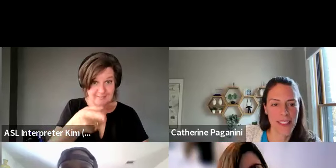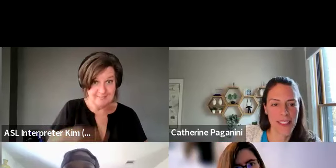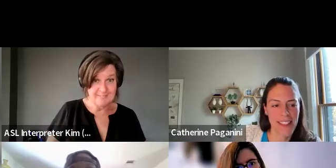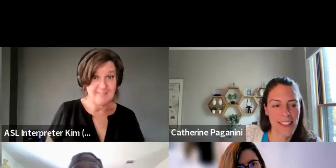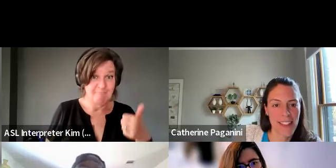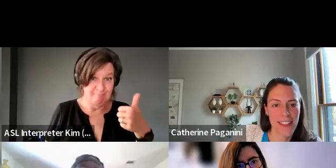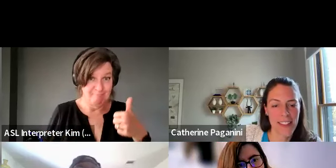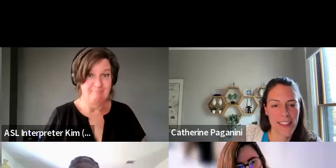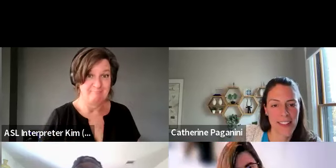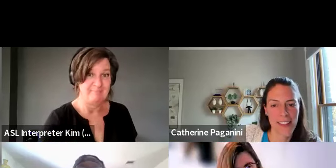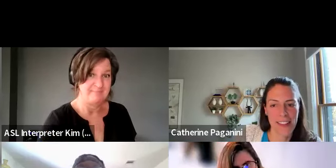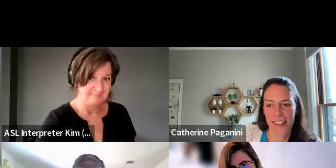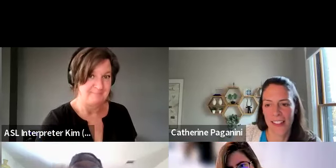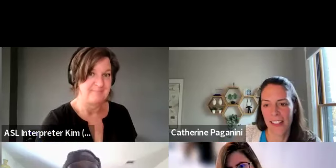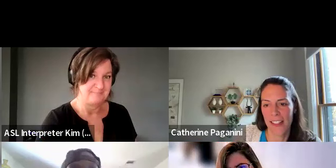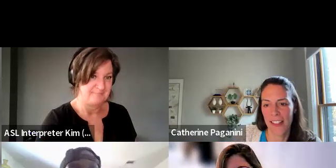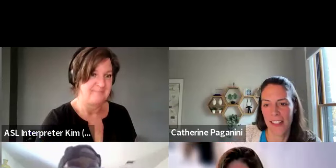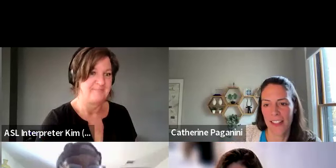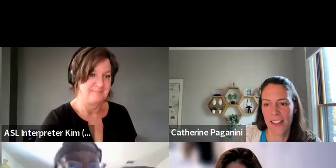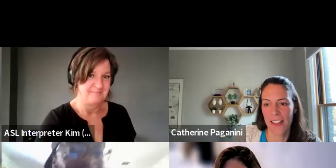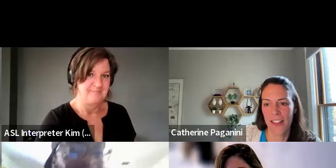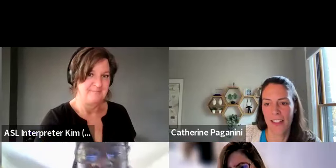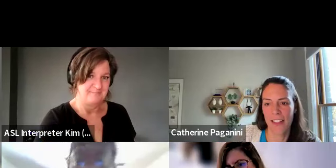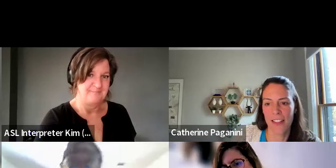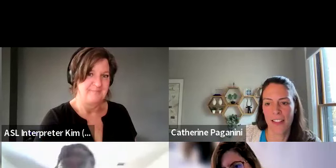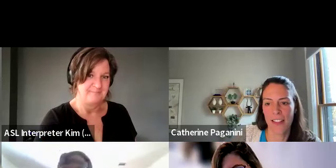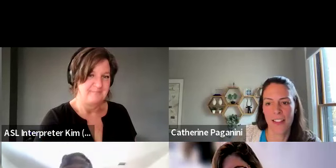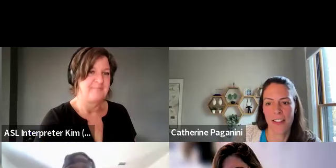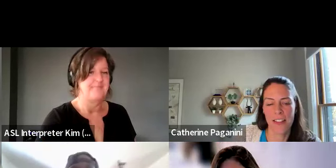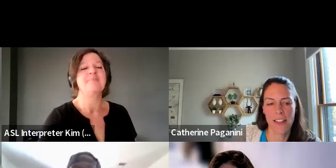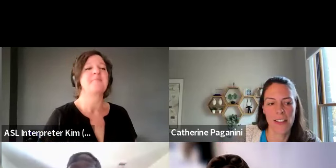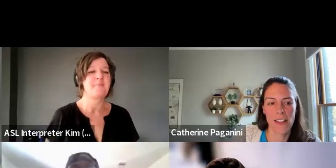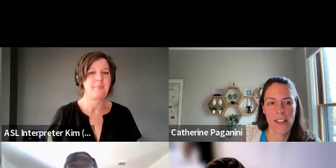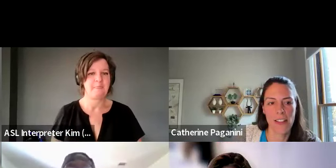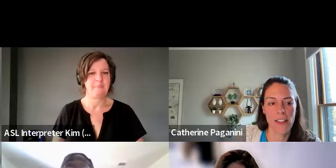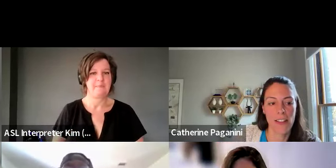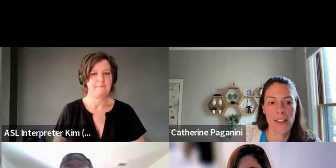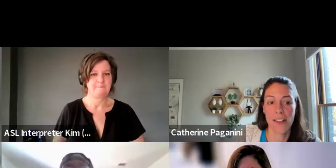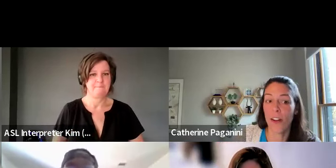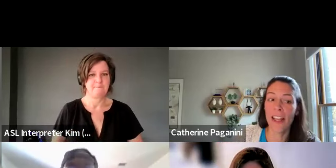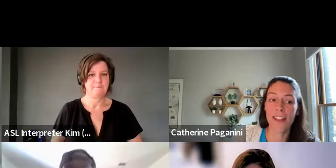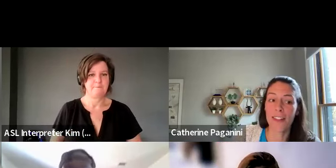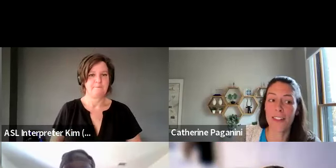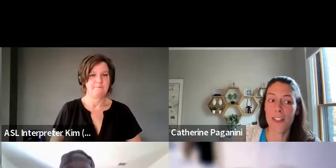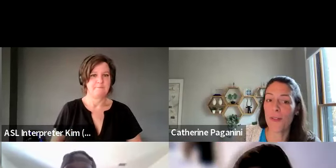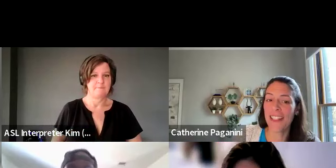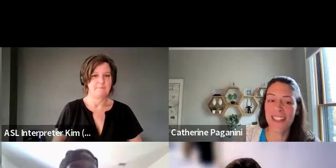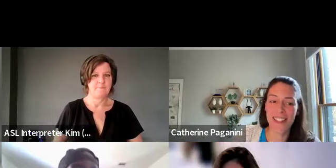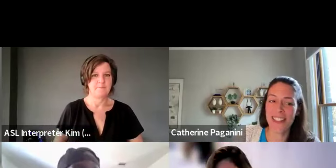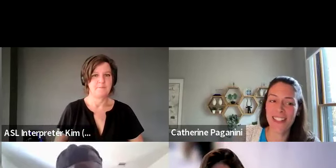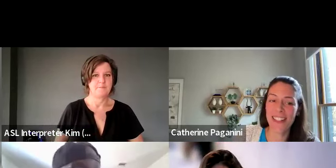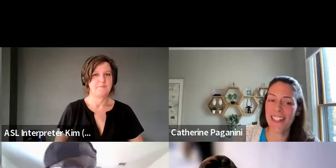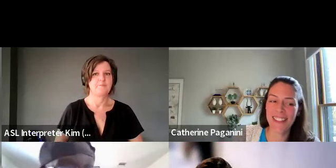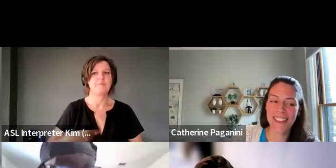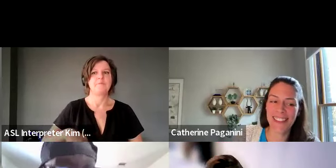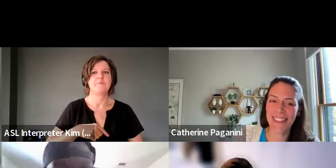Awesome. Yeah, I would definitely join that. Yeah, and Jay said me too. Yeah, okay. We can contribute. Do you want